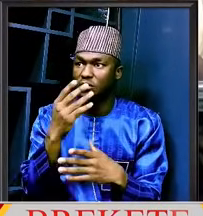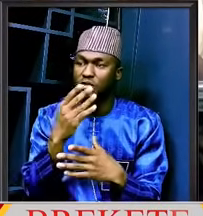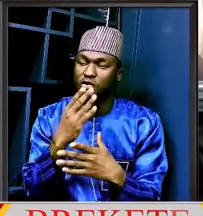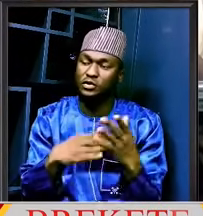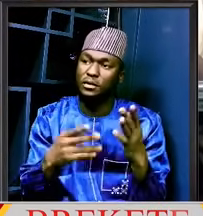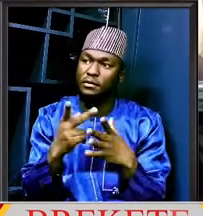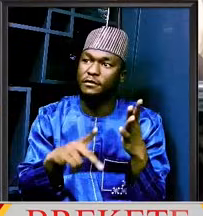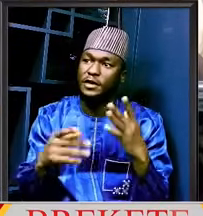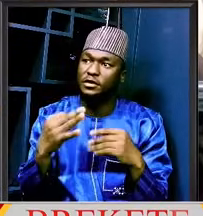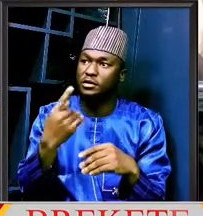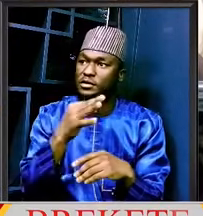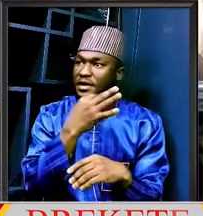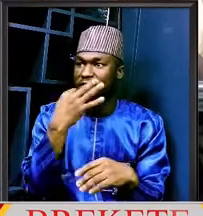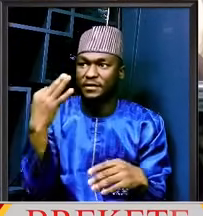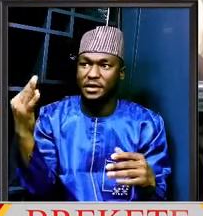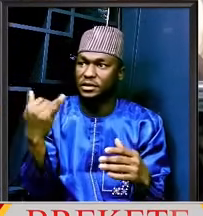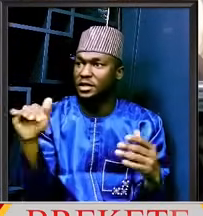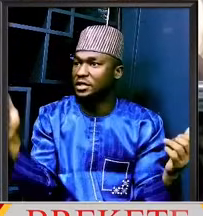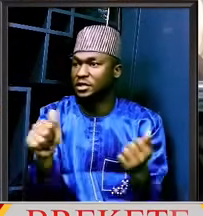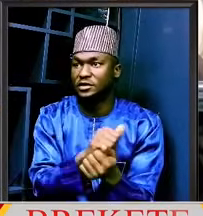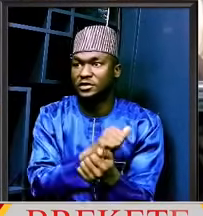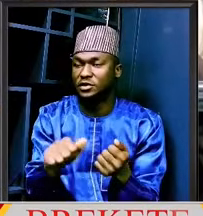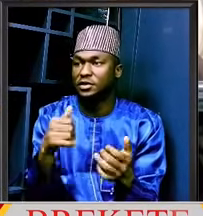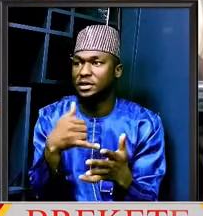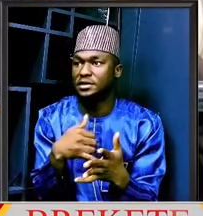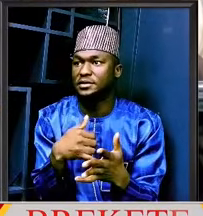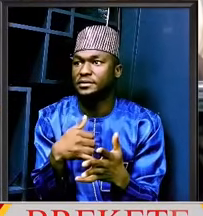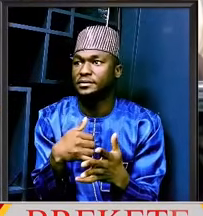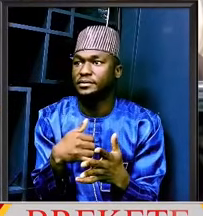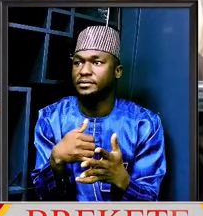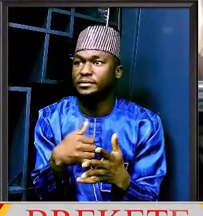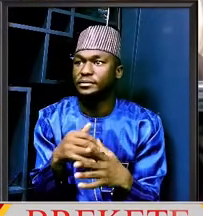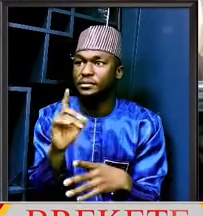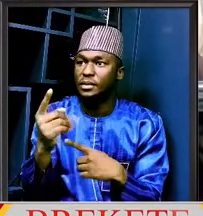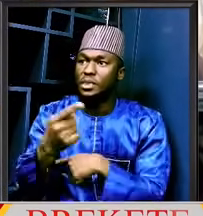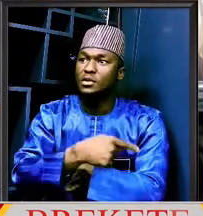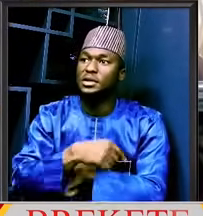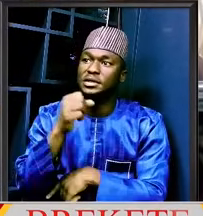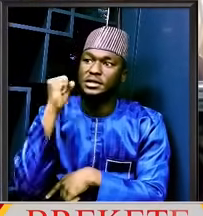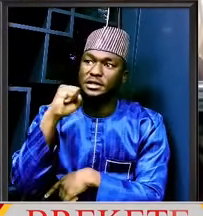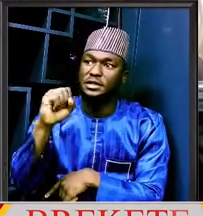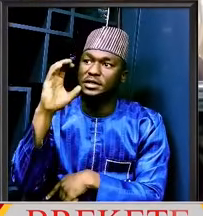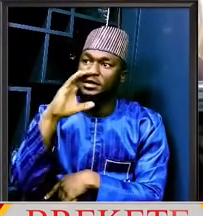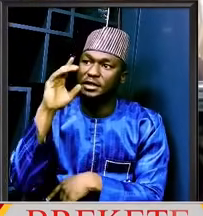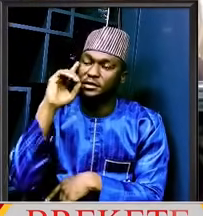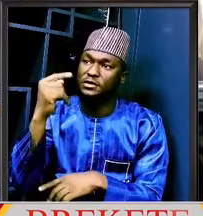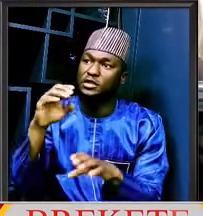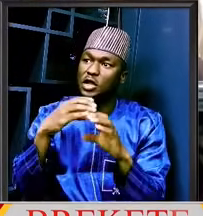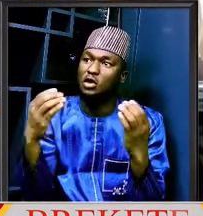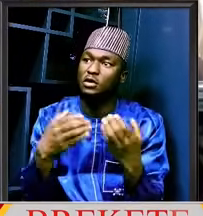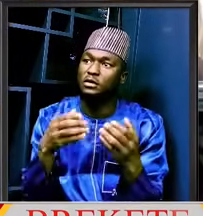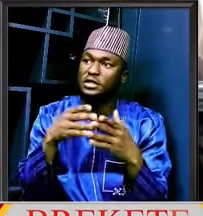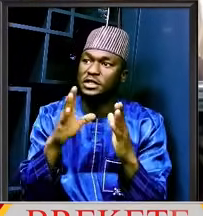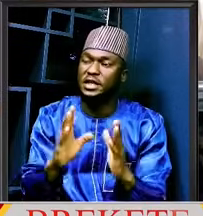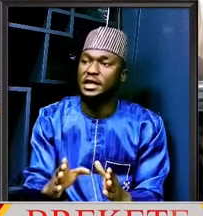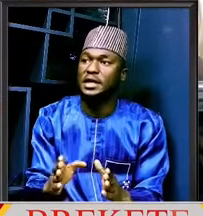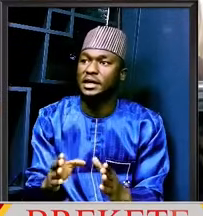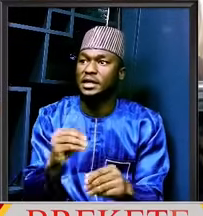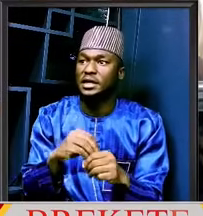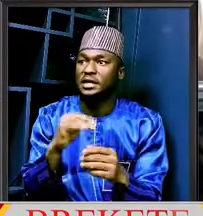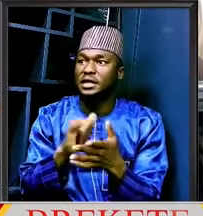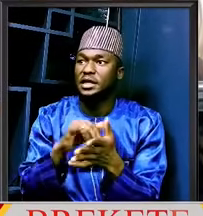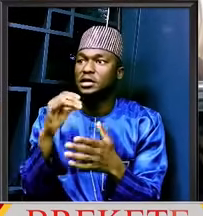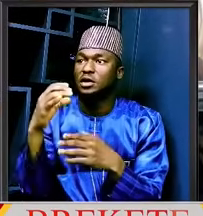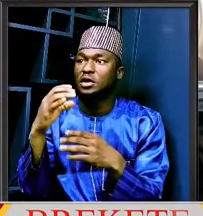destroyed because of the activities of these goats. Then one day, she looked for the community leader, the youth community leader